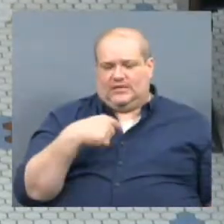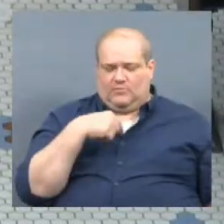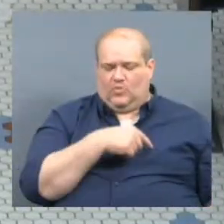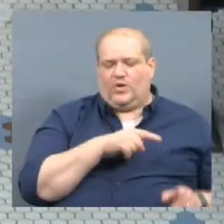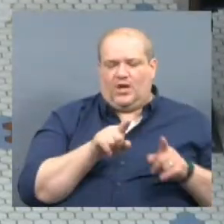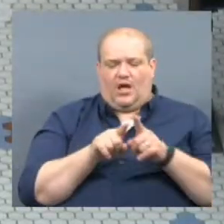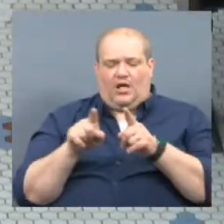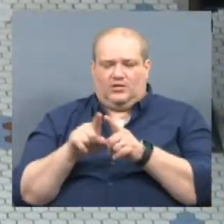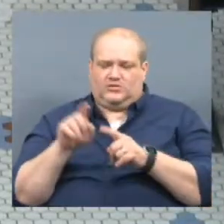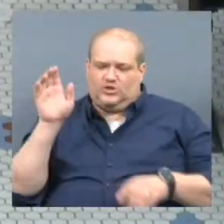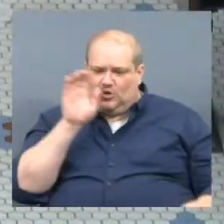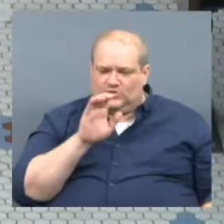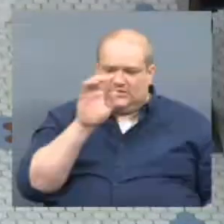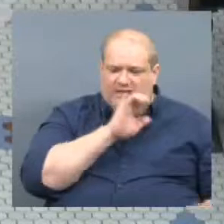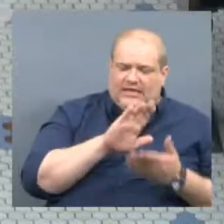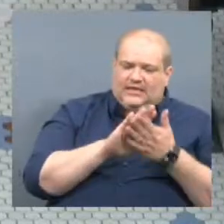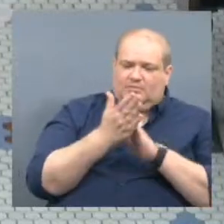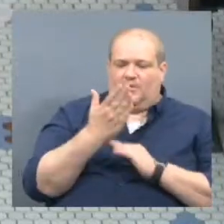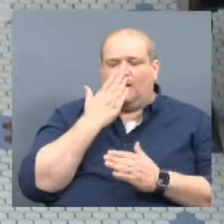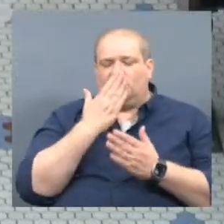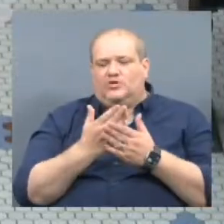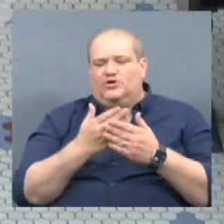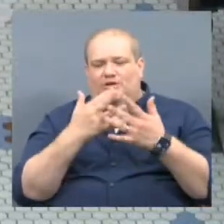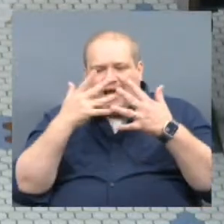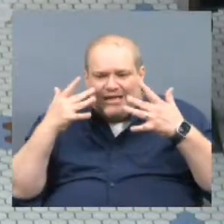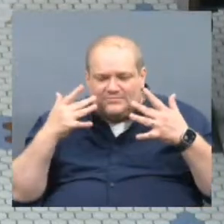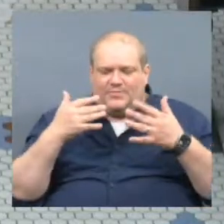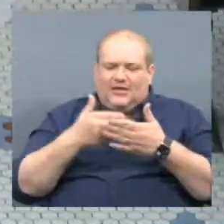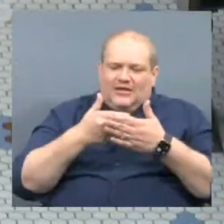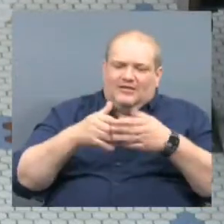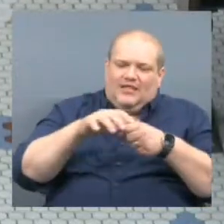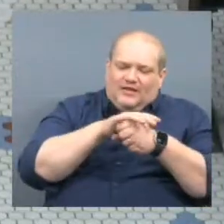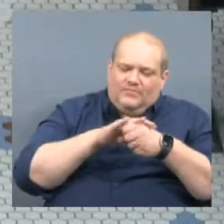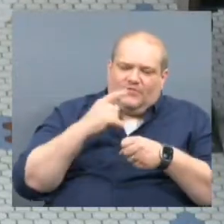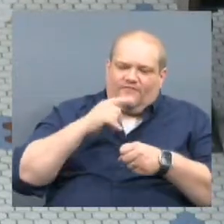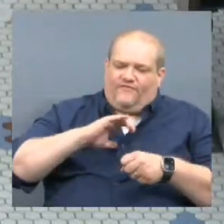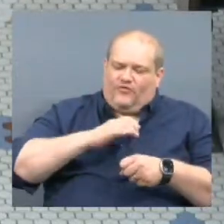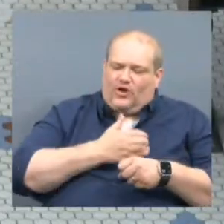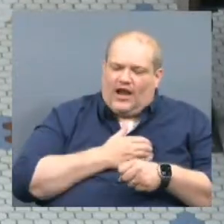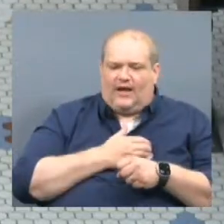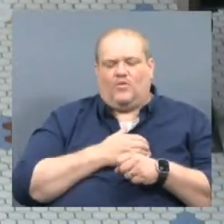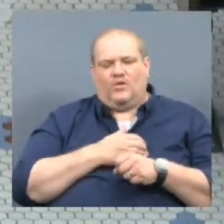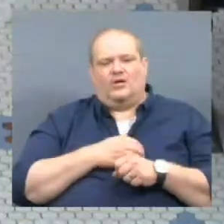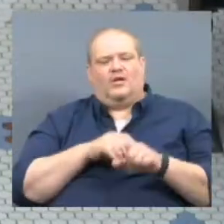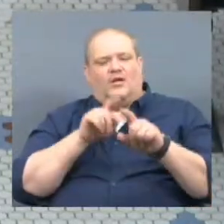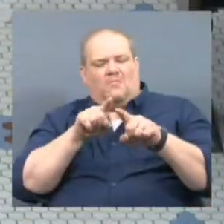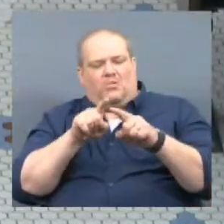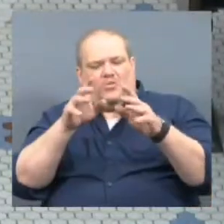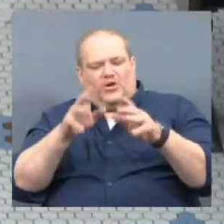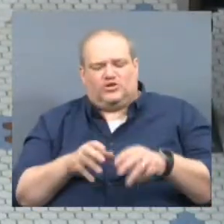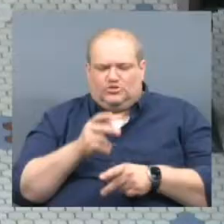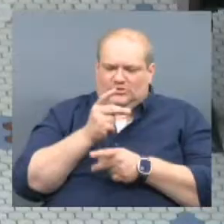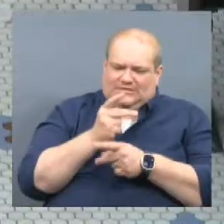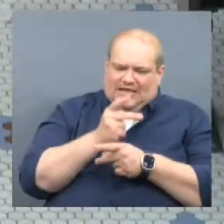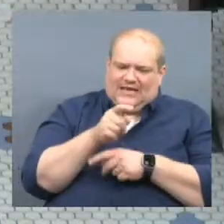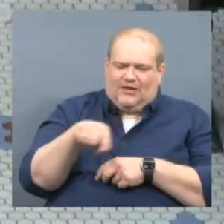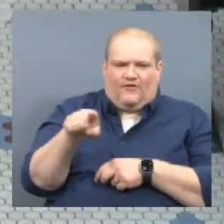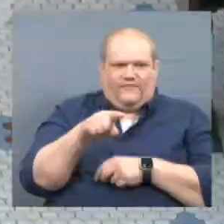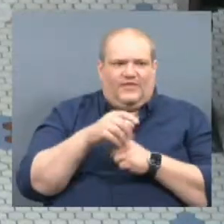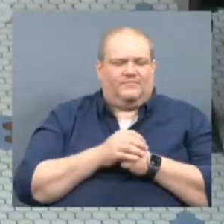also seeking to be good and hospitable and neighborly for our parishioners and taking care of them.